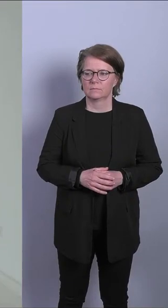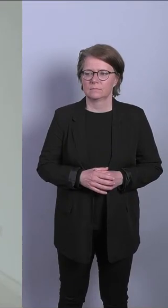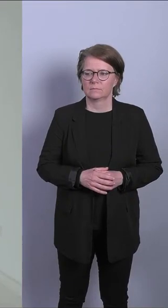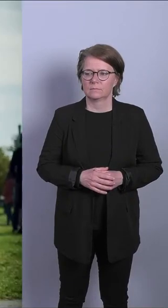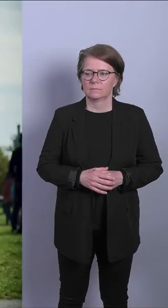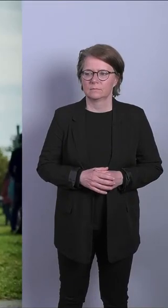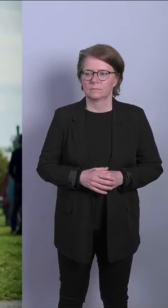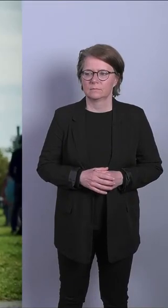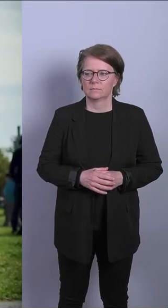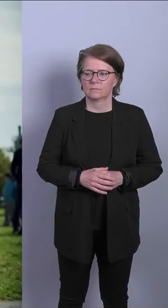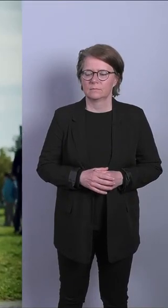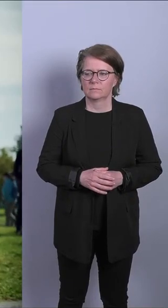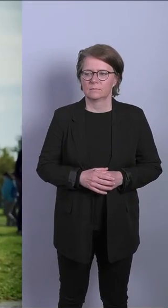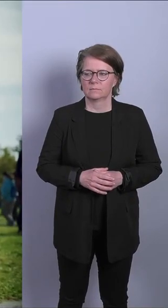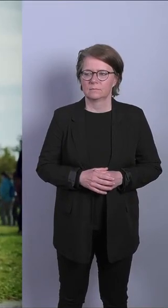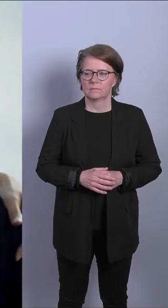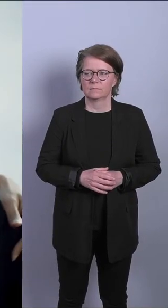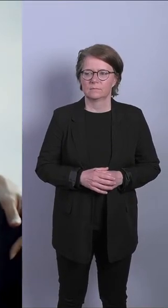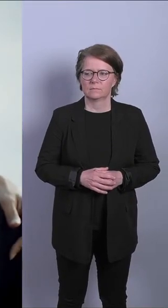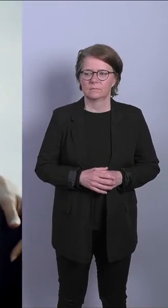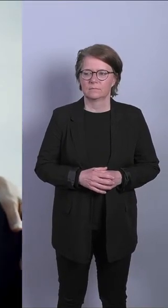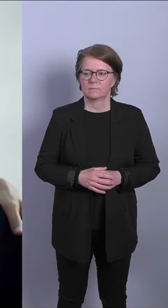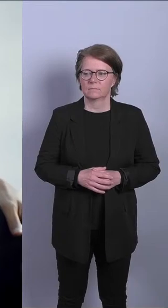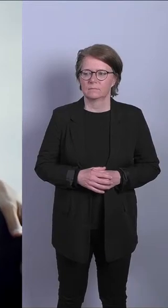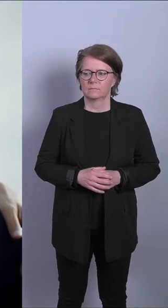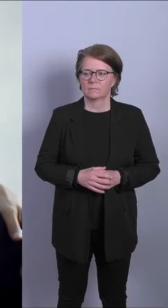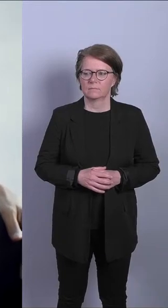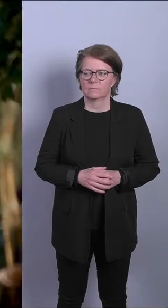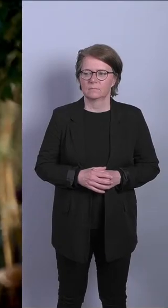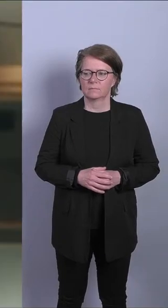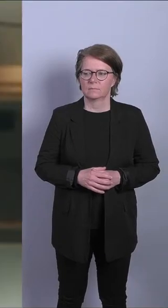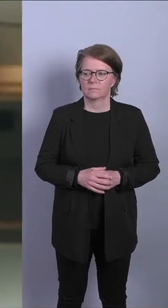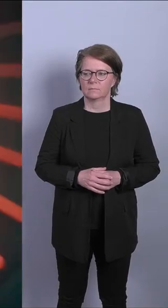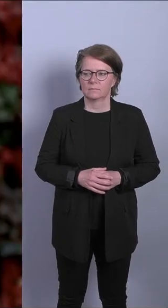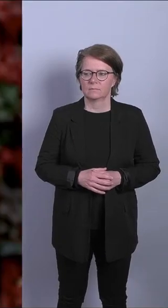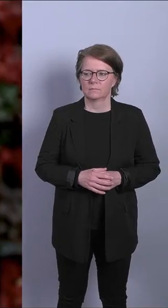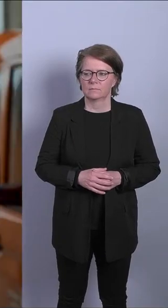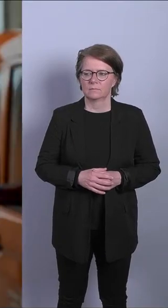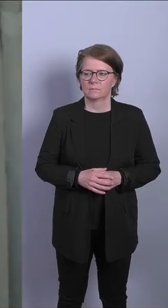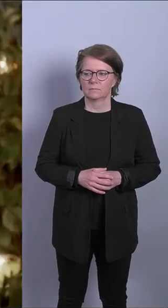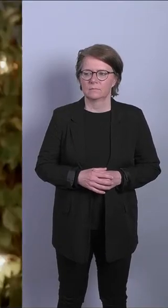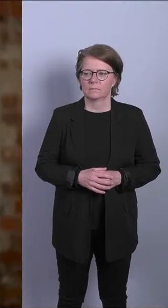We are unique. We are one.